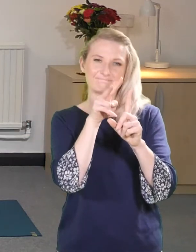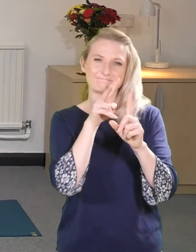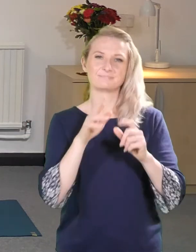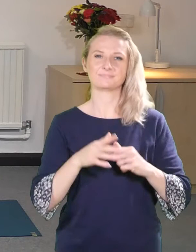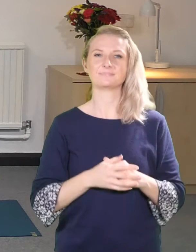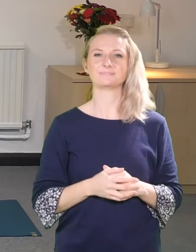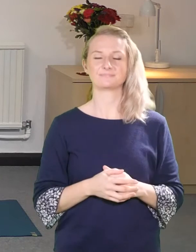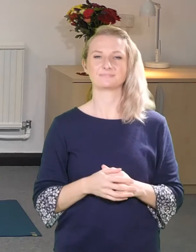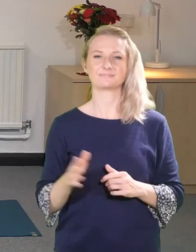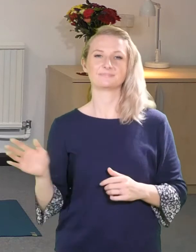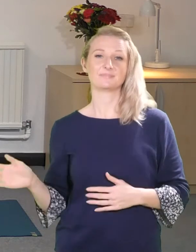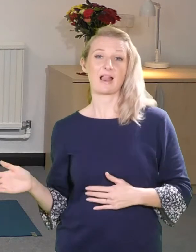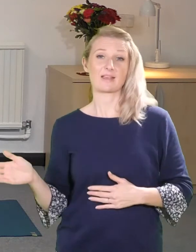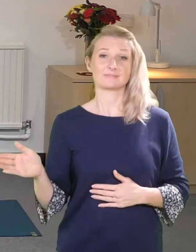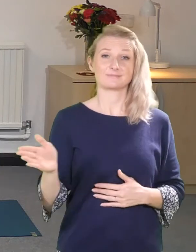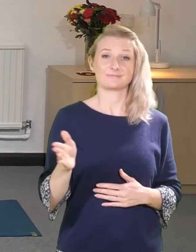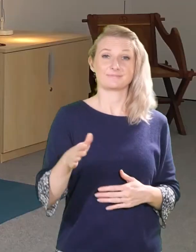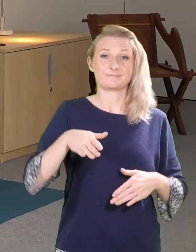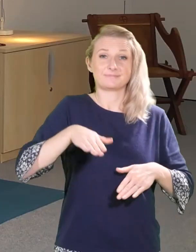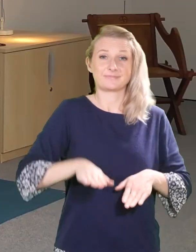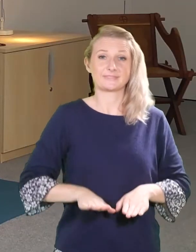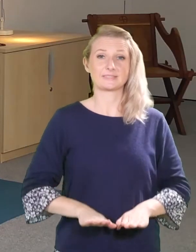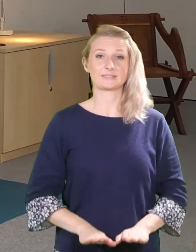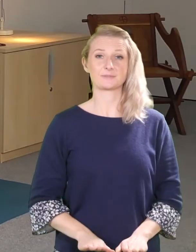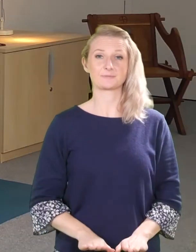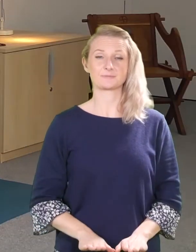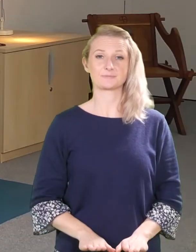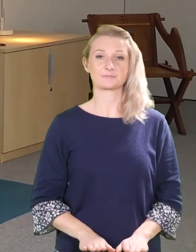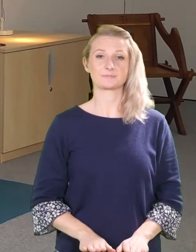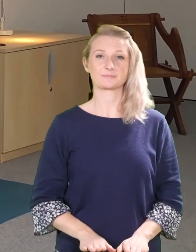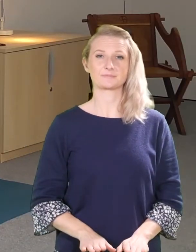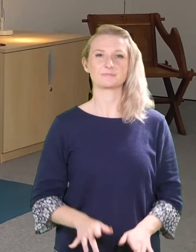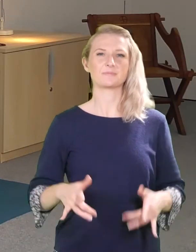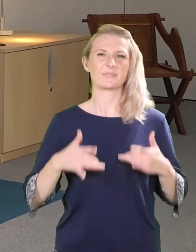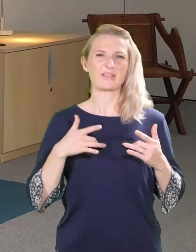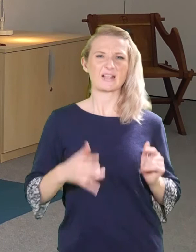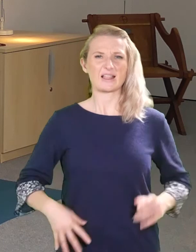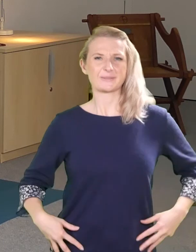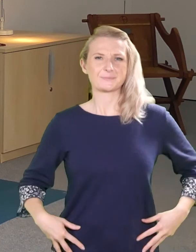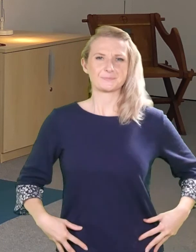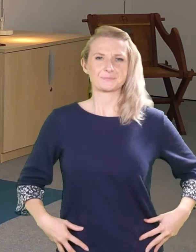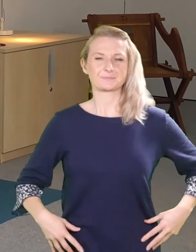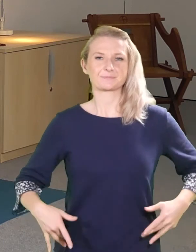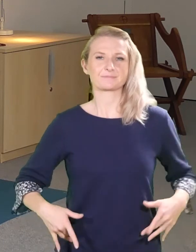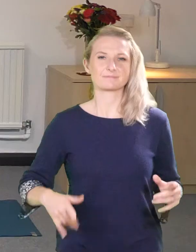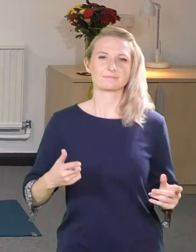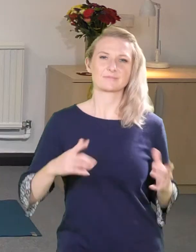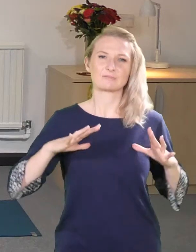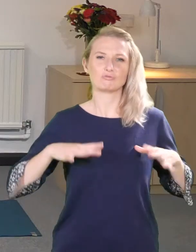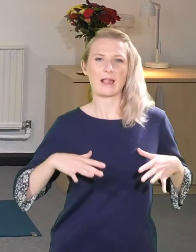Taking the leg to the front and then lowering it down onto the floor and just release any tension in your hips